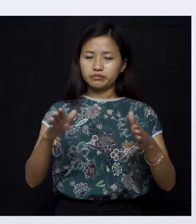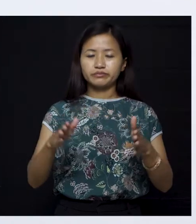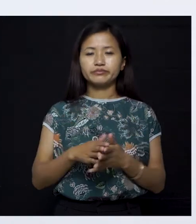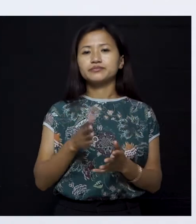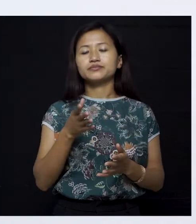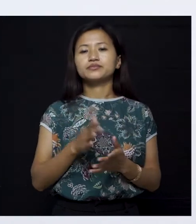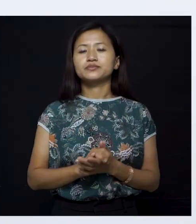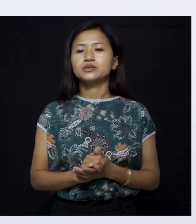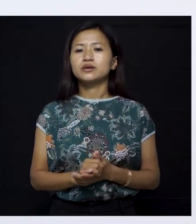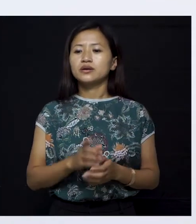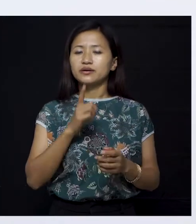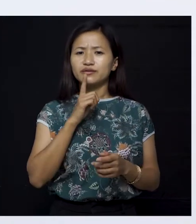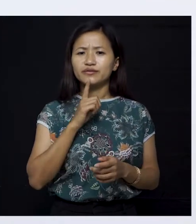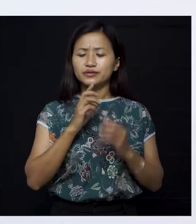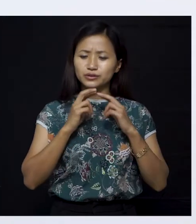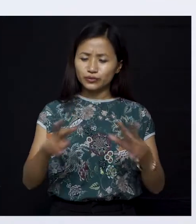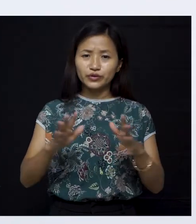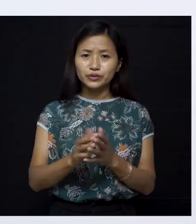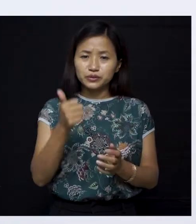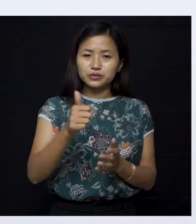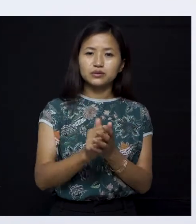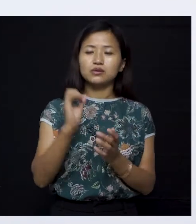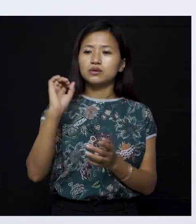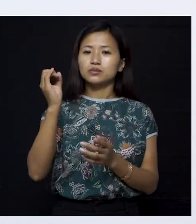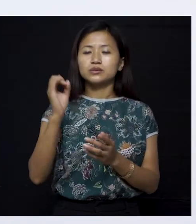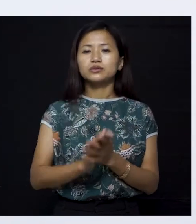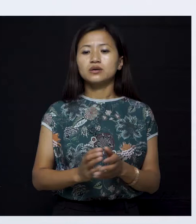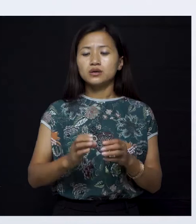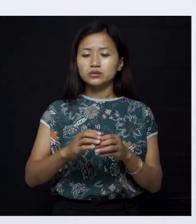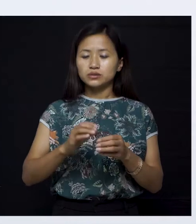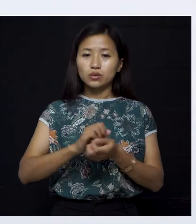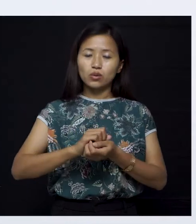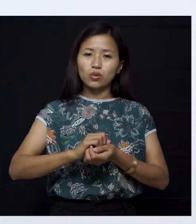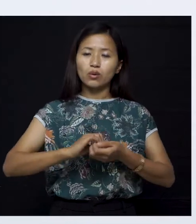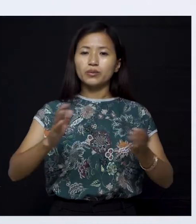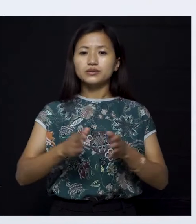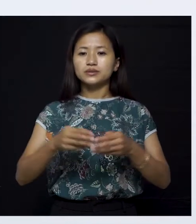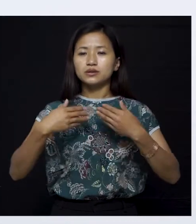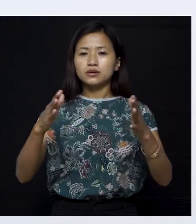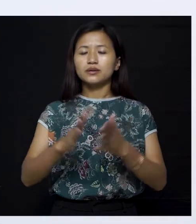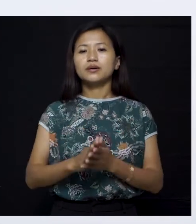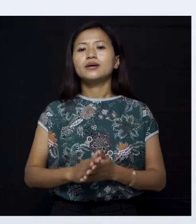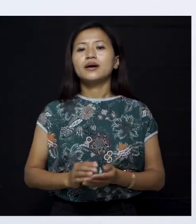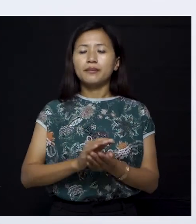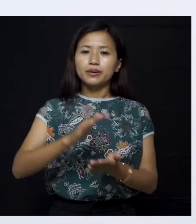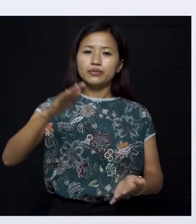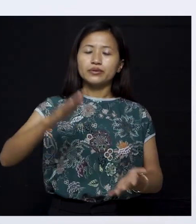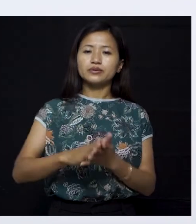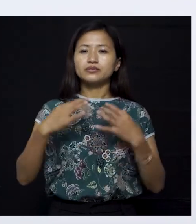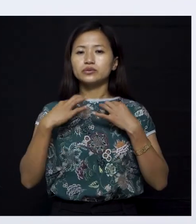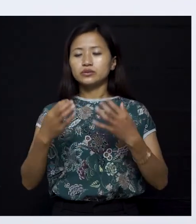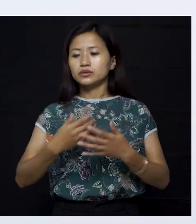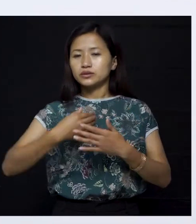so this is a very good opportunity for the two girls to open the bundle of clothes that the priest had given to Nora. And as she went